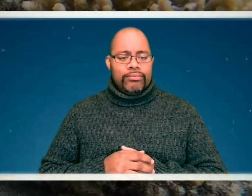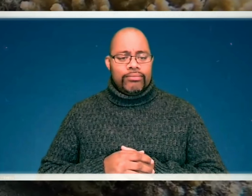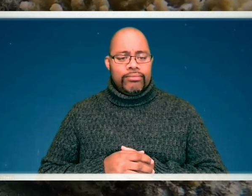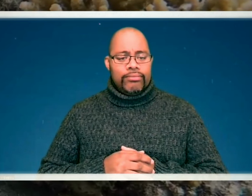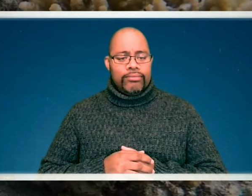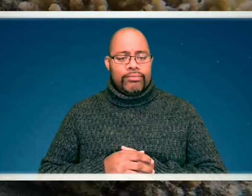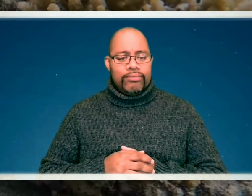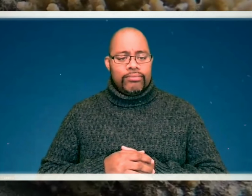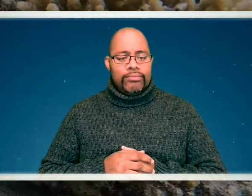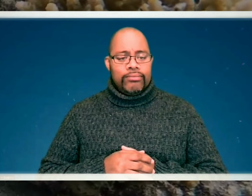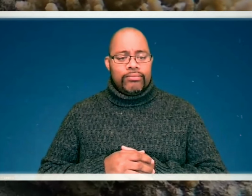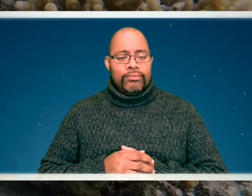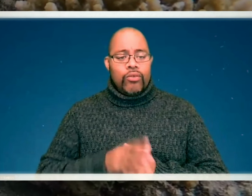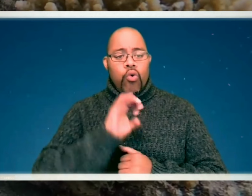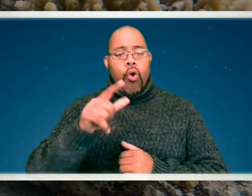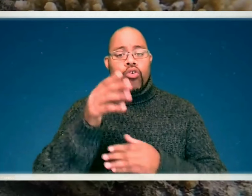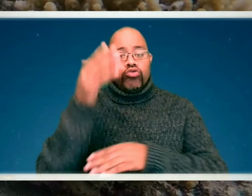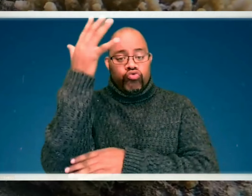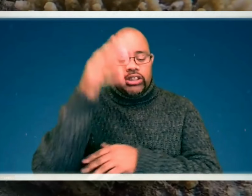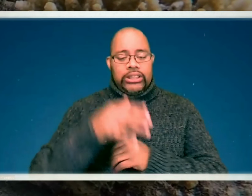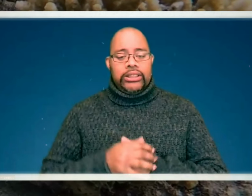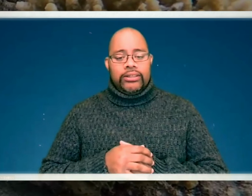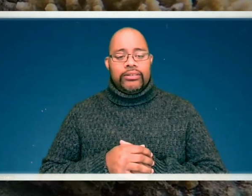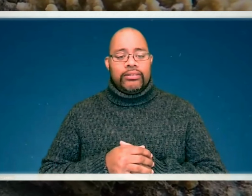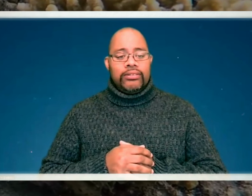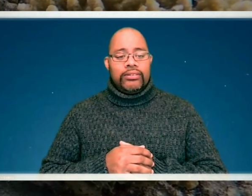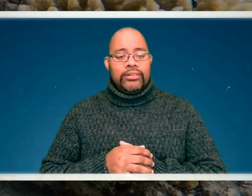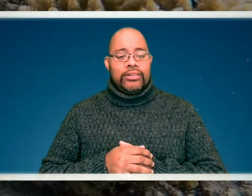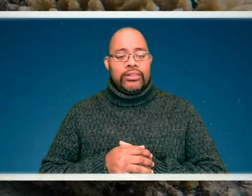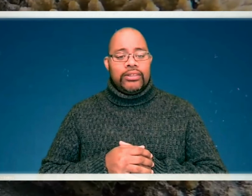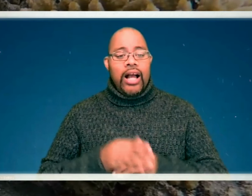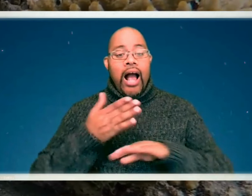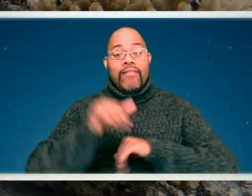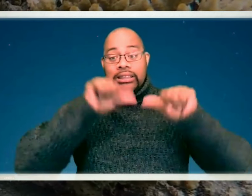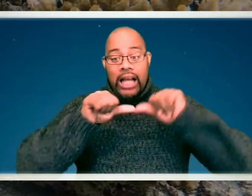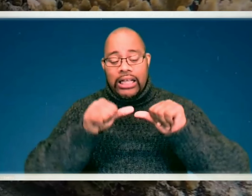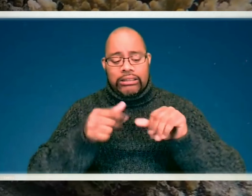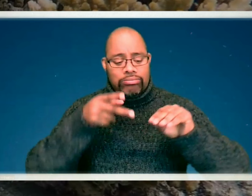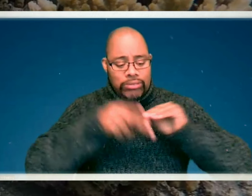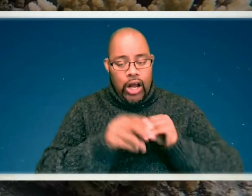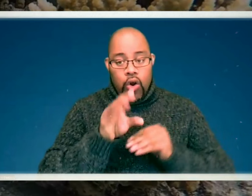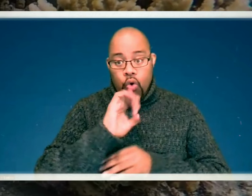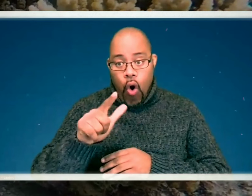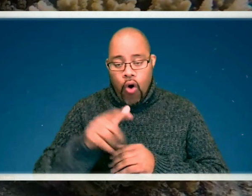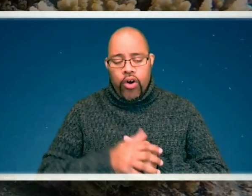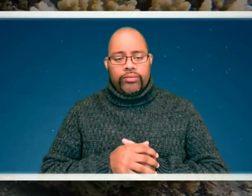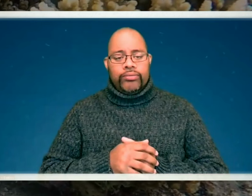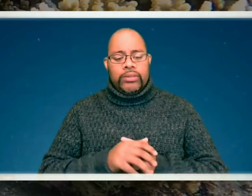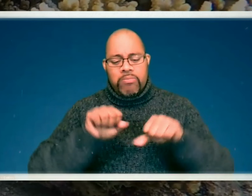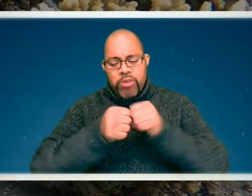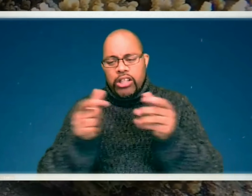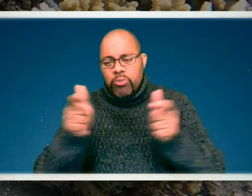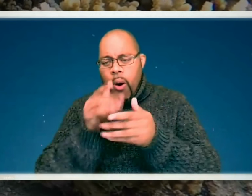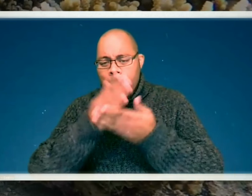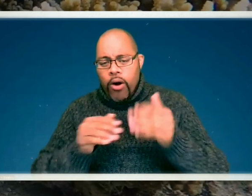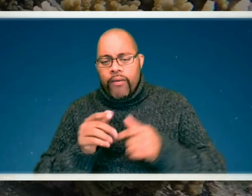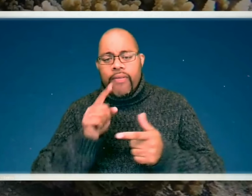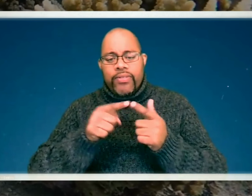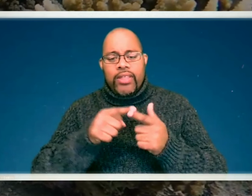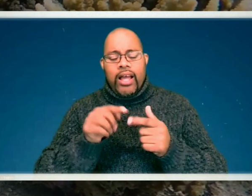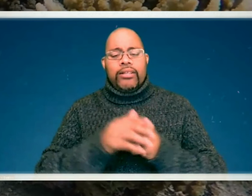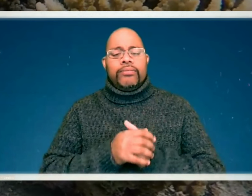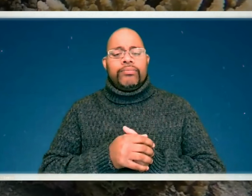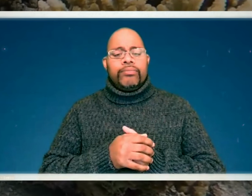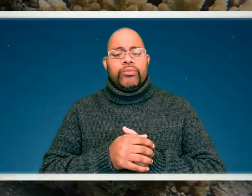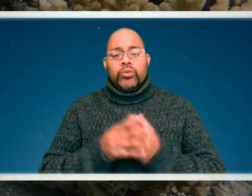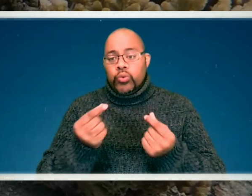So coral trees. So after scientists fragment the coral or break them into smaller parts, they then put them